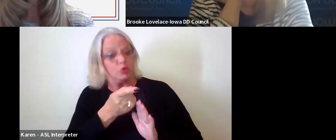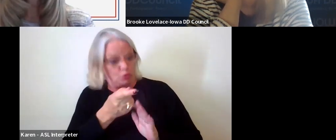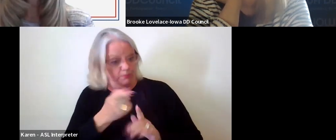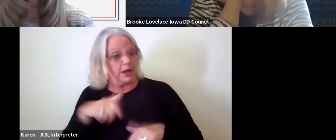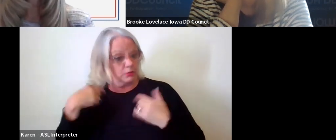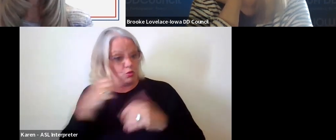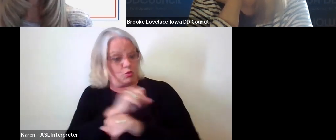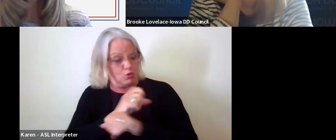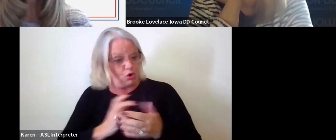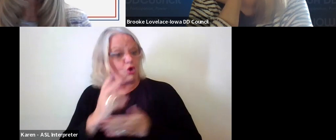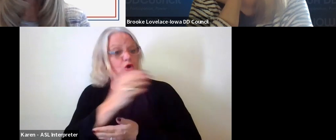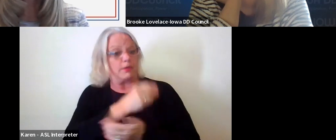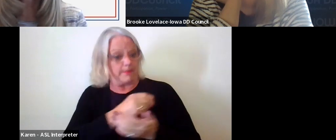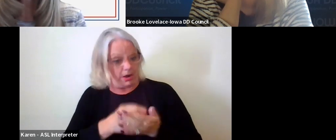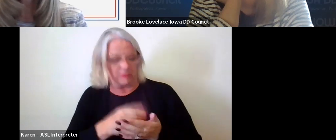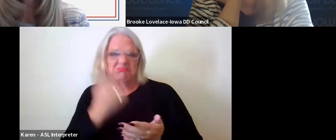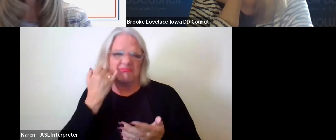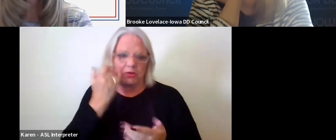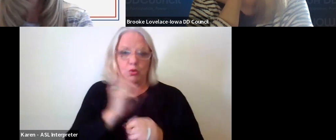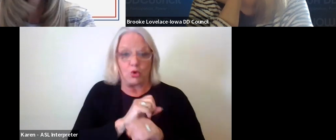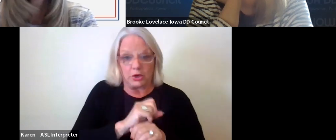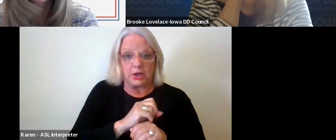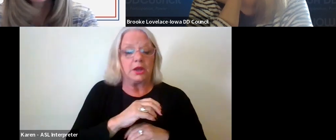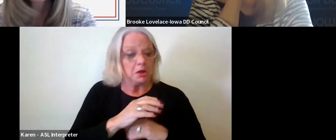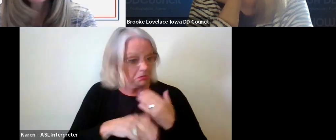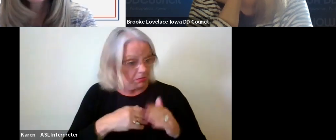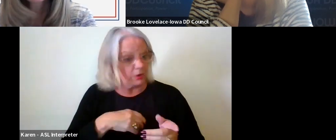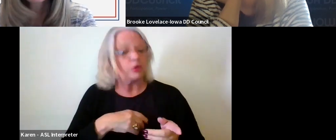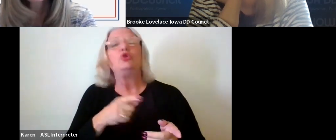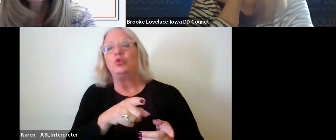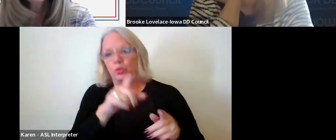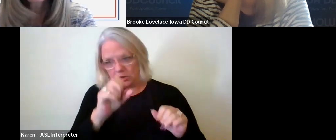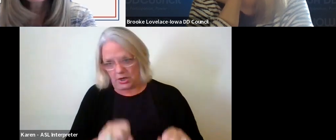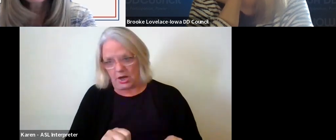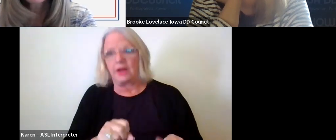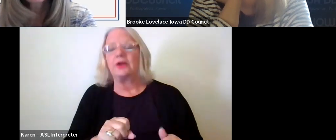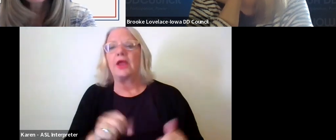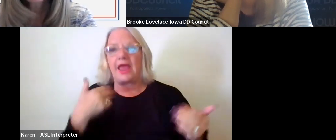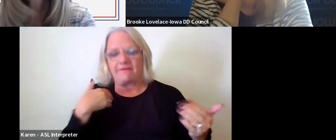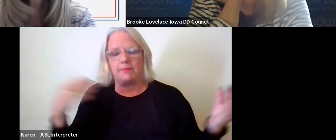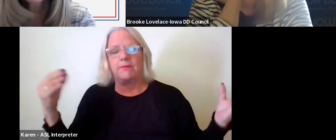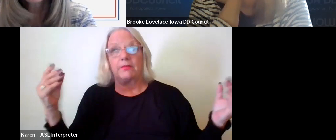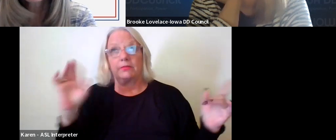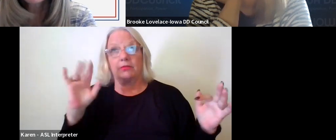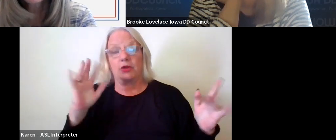owner, if they are working, they can have at least